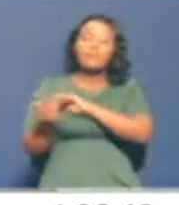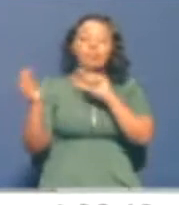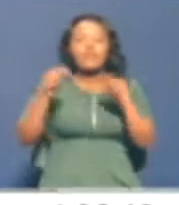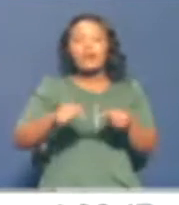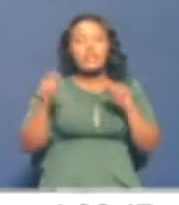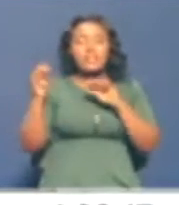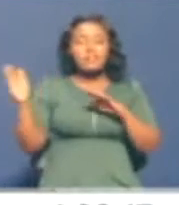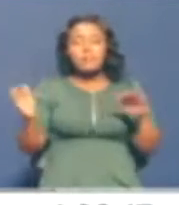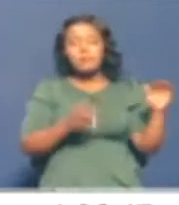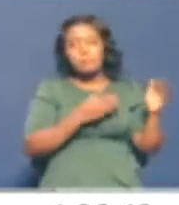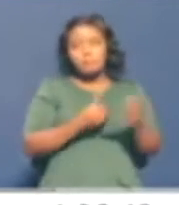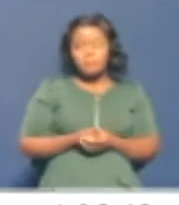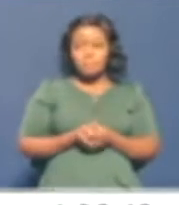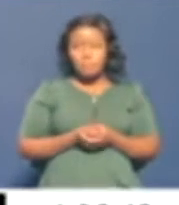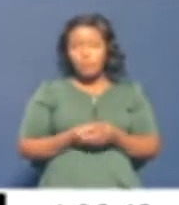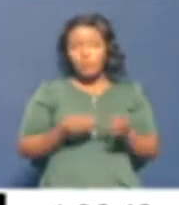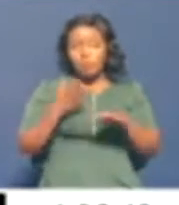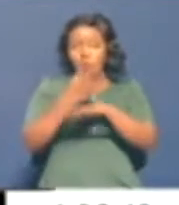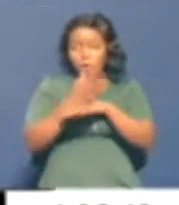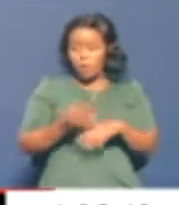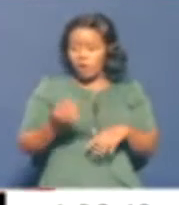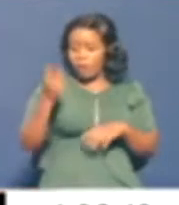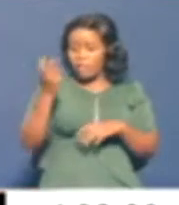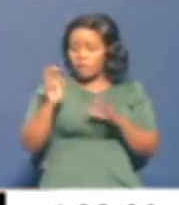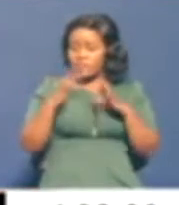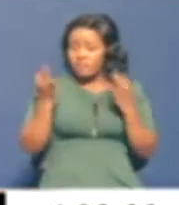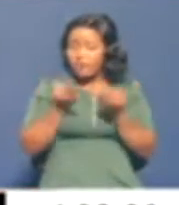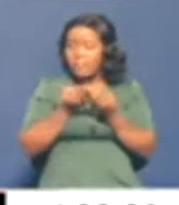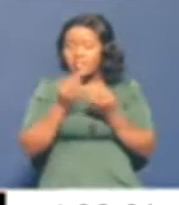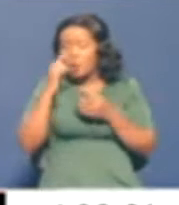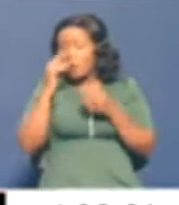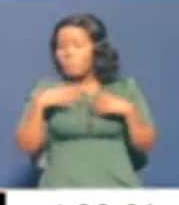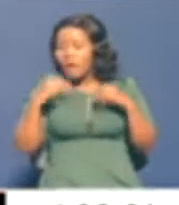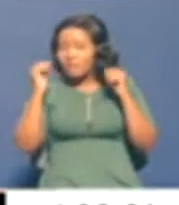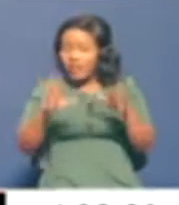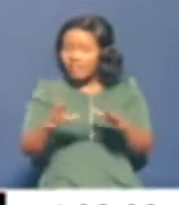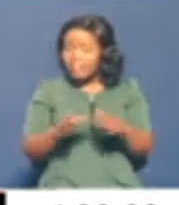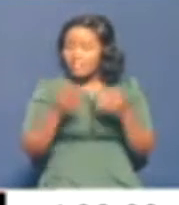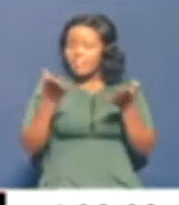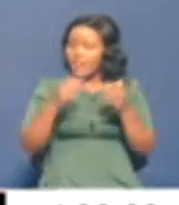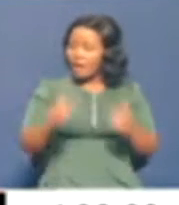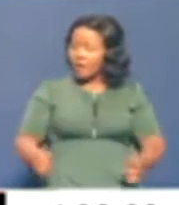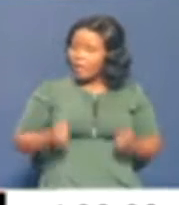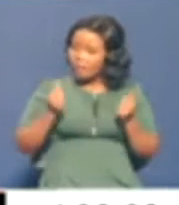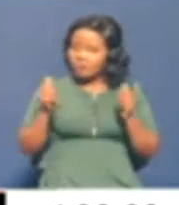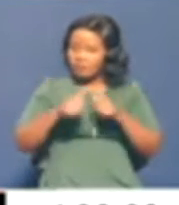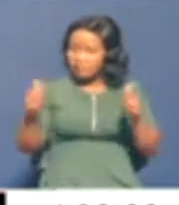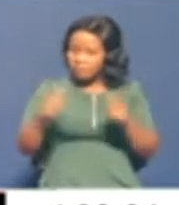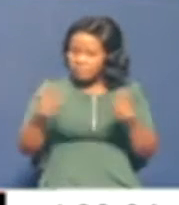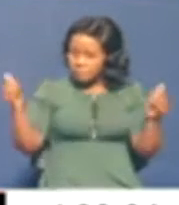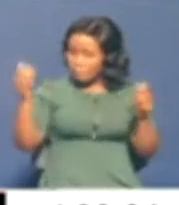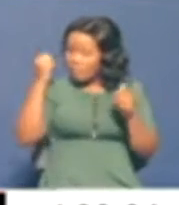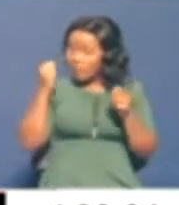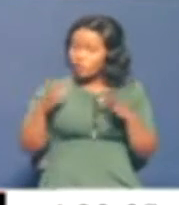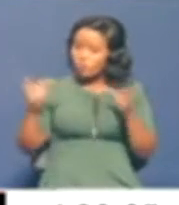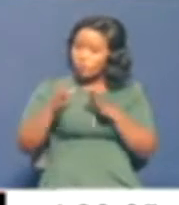Over 20 families who had no permanent shelter are now living a decent life after a philanthropist came to their